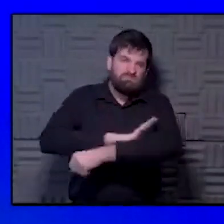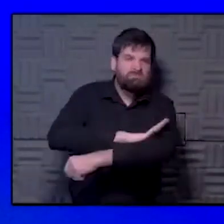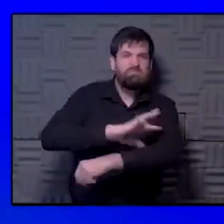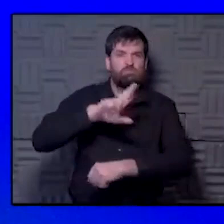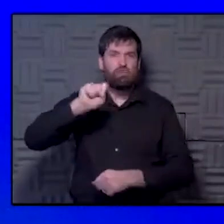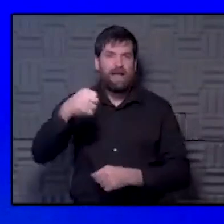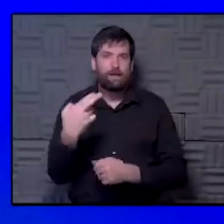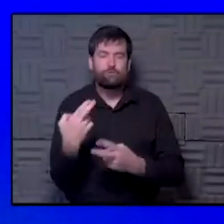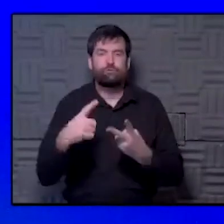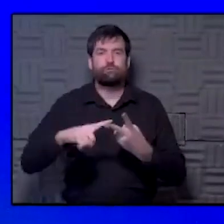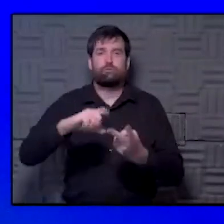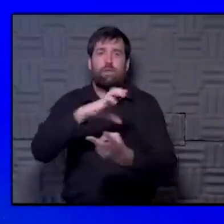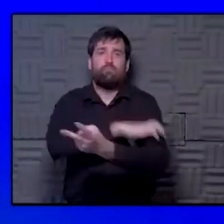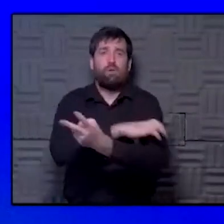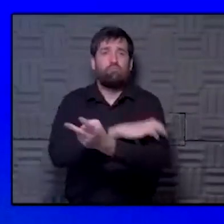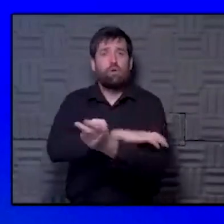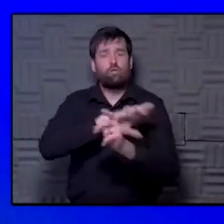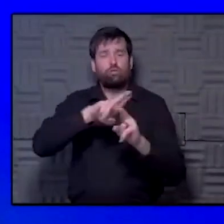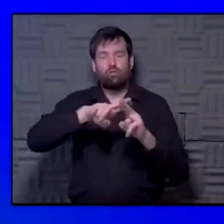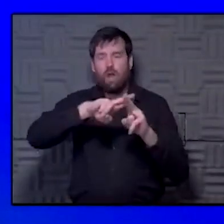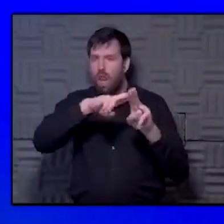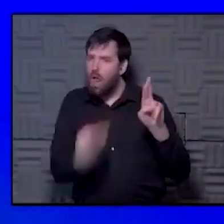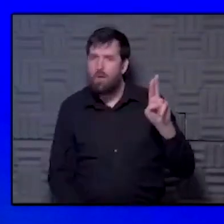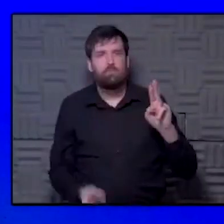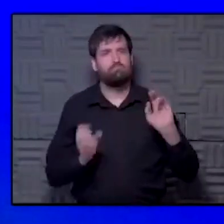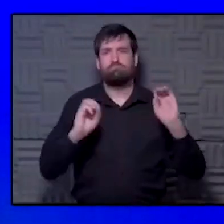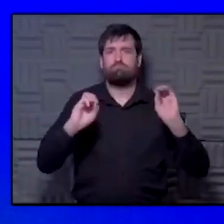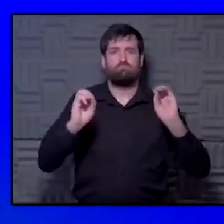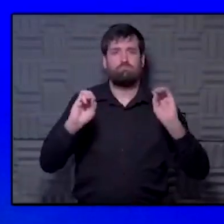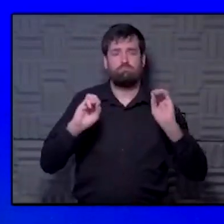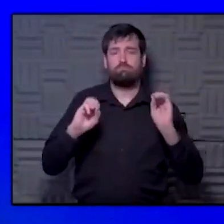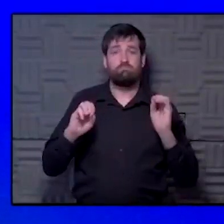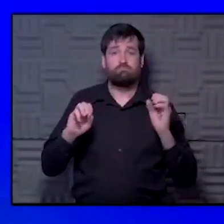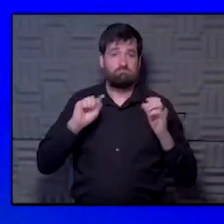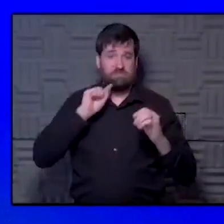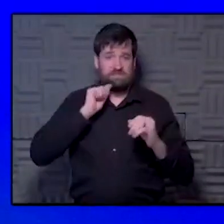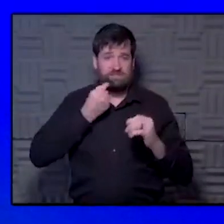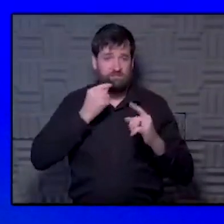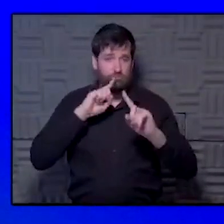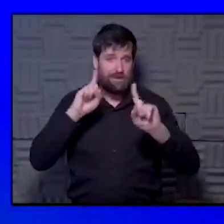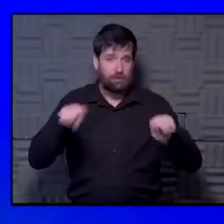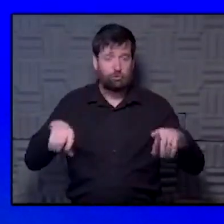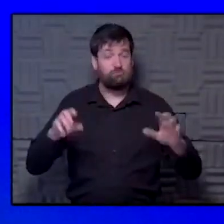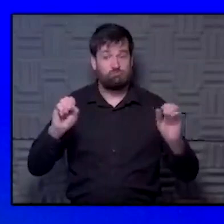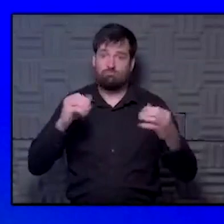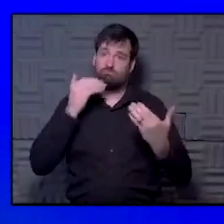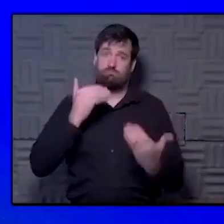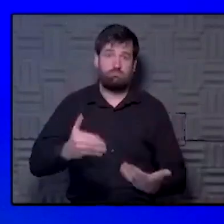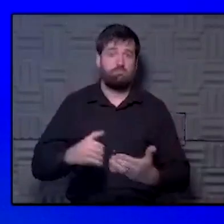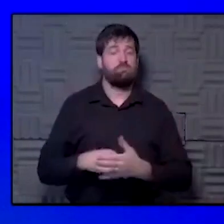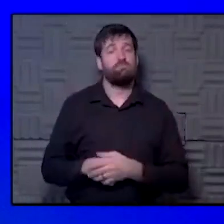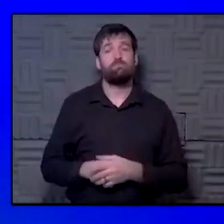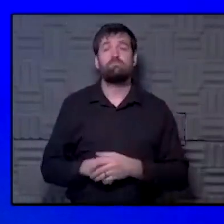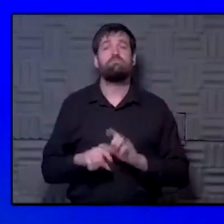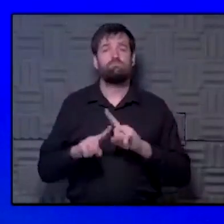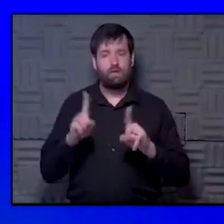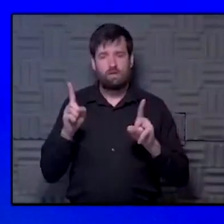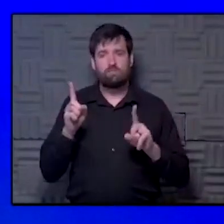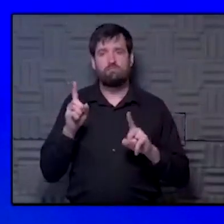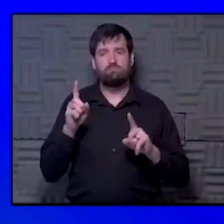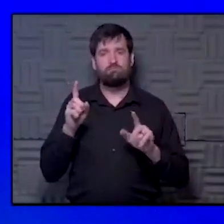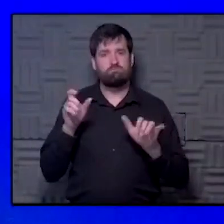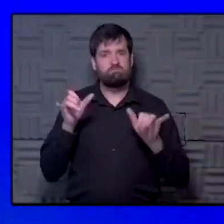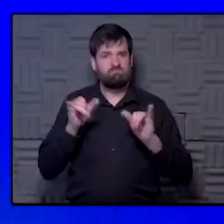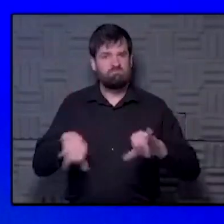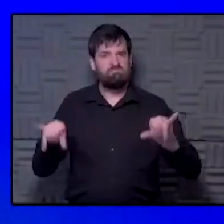have a low blood pressure, or we call hypotension. So I think overall, as far as the severe reactions go, we've done very well, but we have just seen that